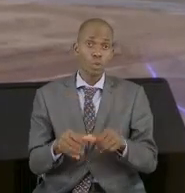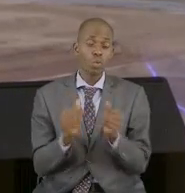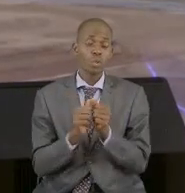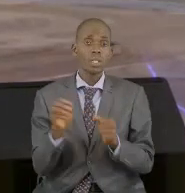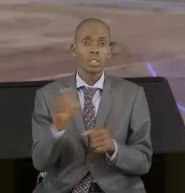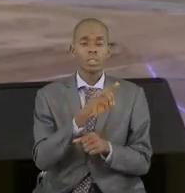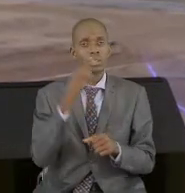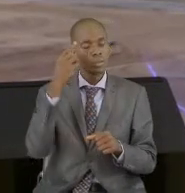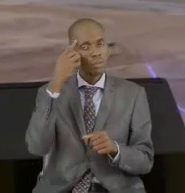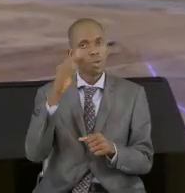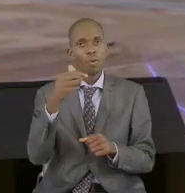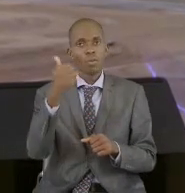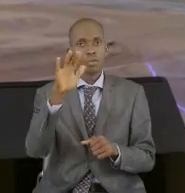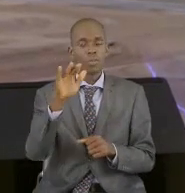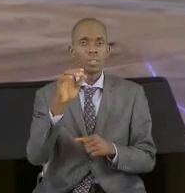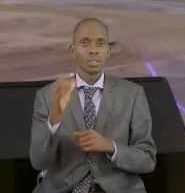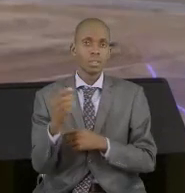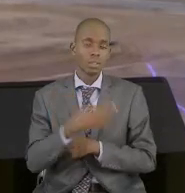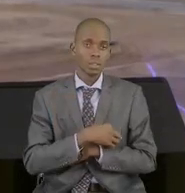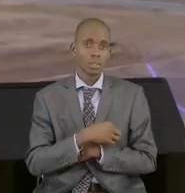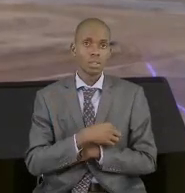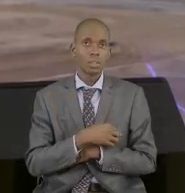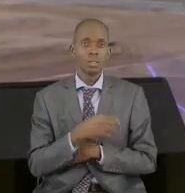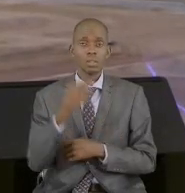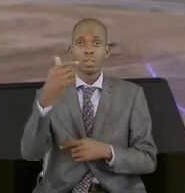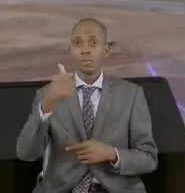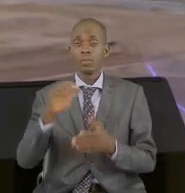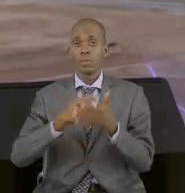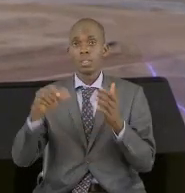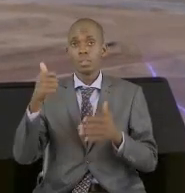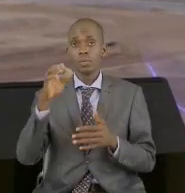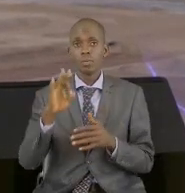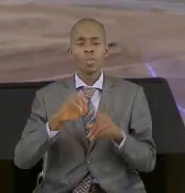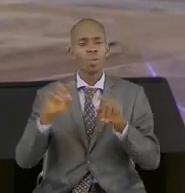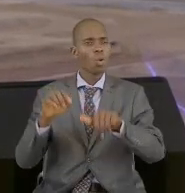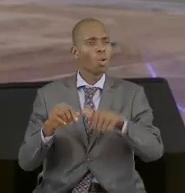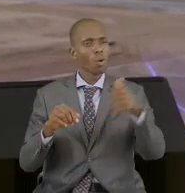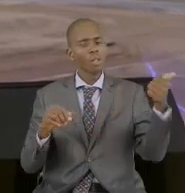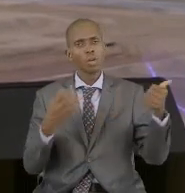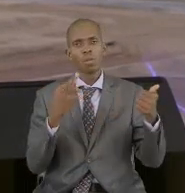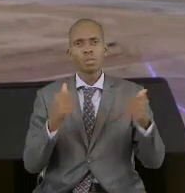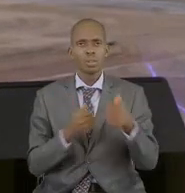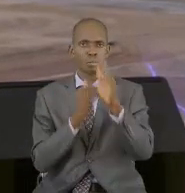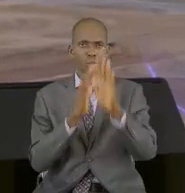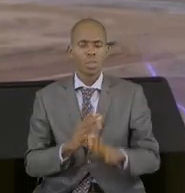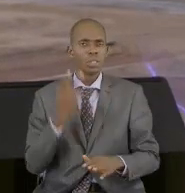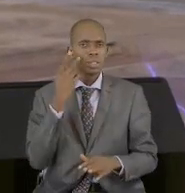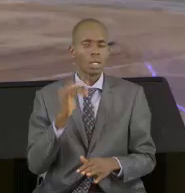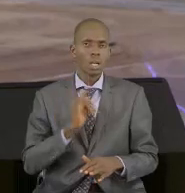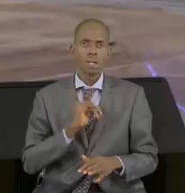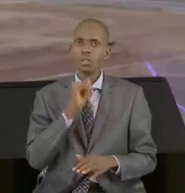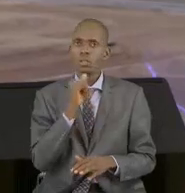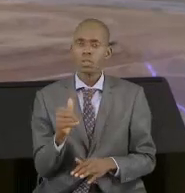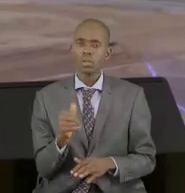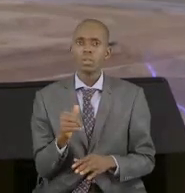19, but other of the apostles saw I none, save James,